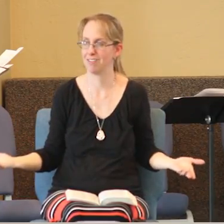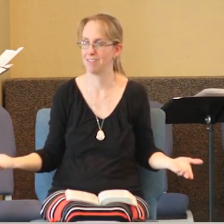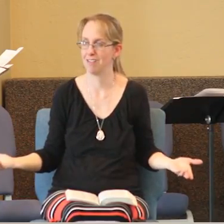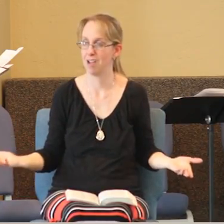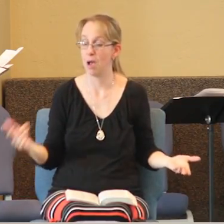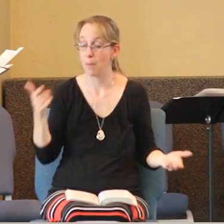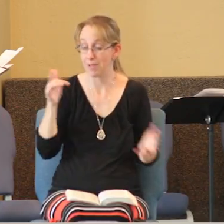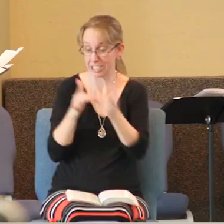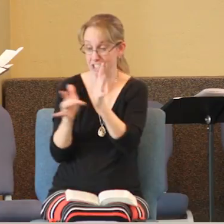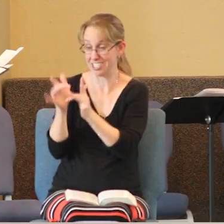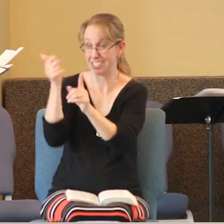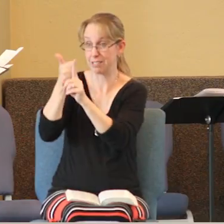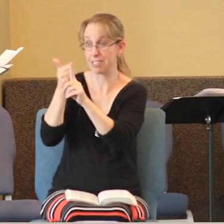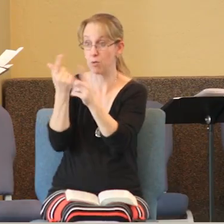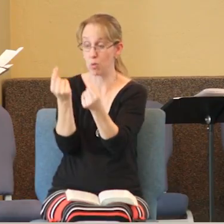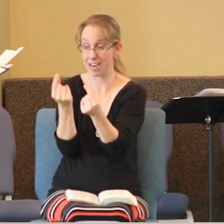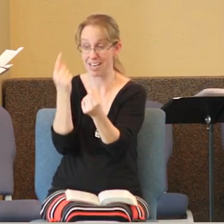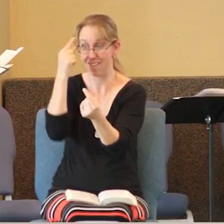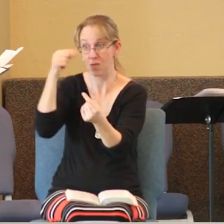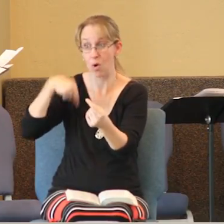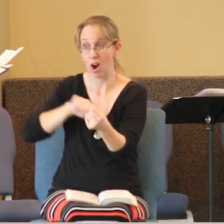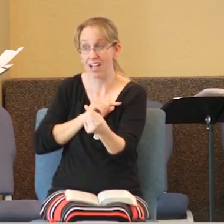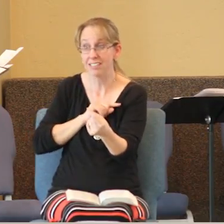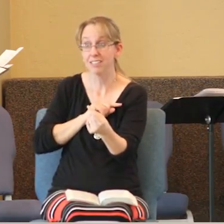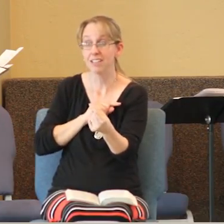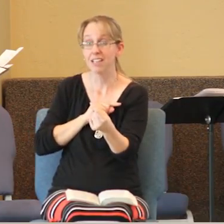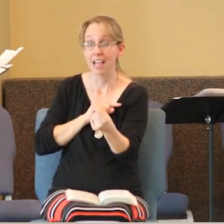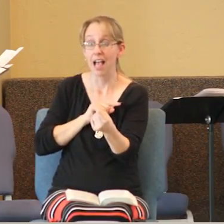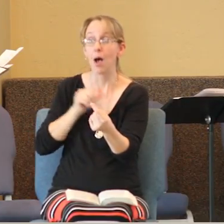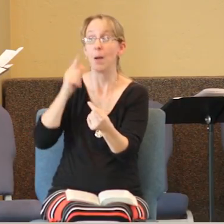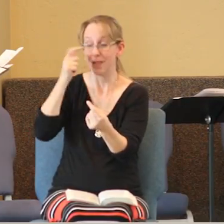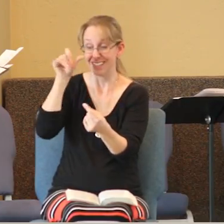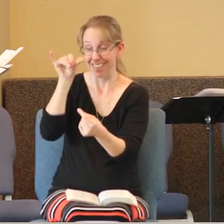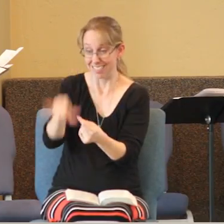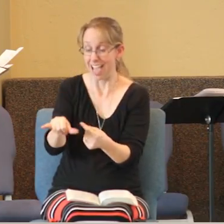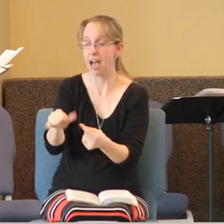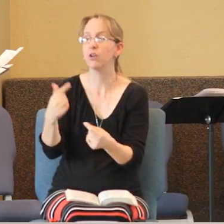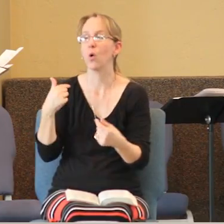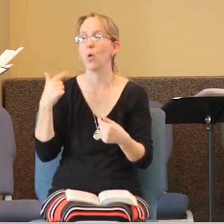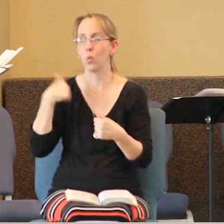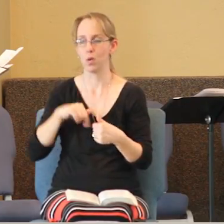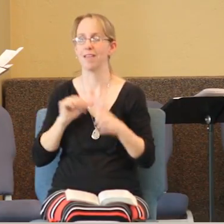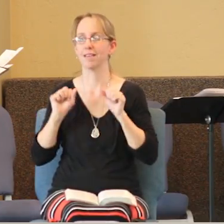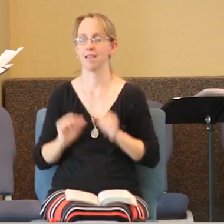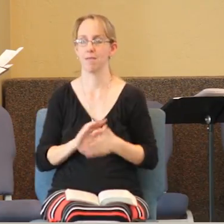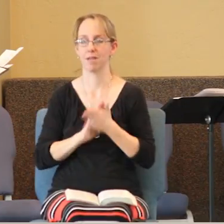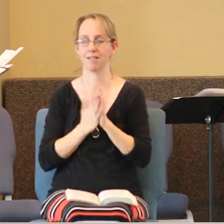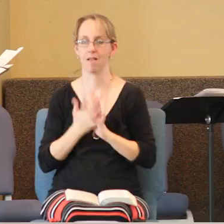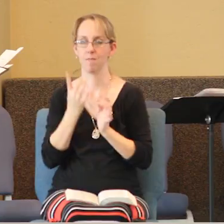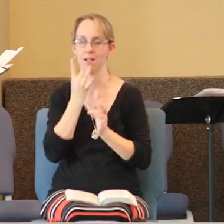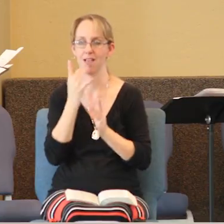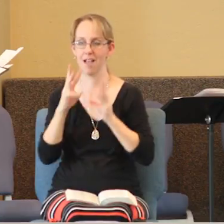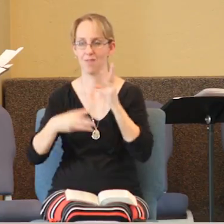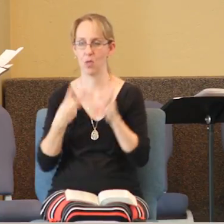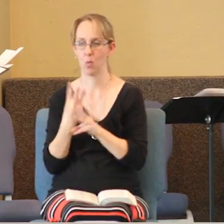Jesus, because of what he's done for us, God says, now in Christ, you can be the light of the